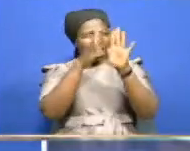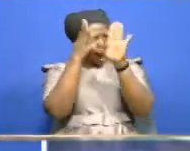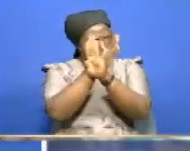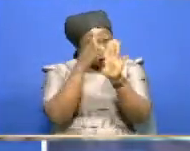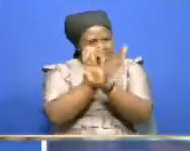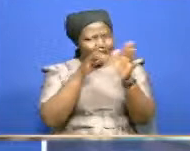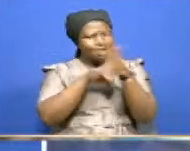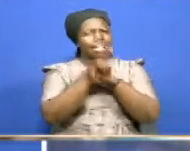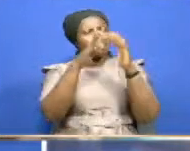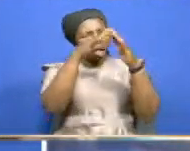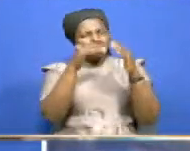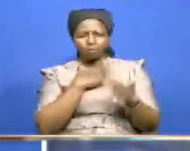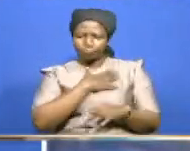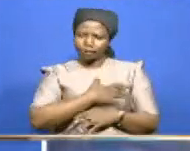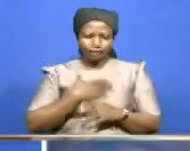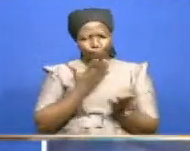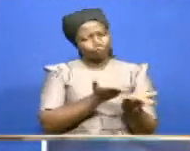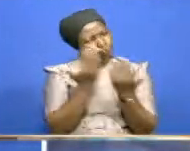Dan.